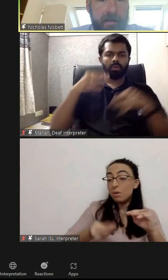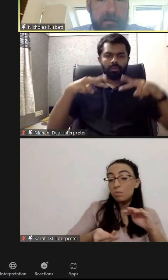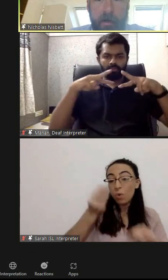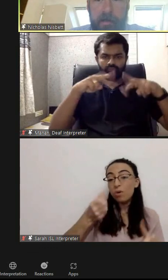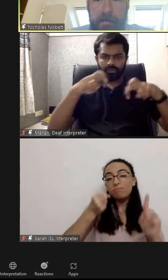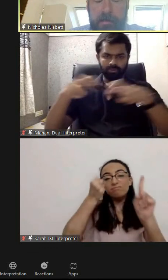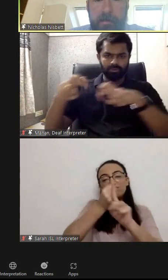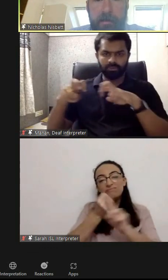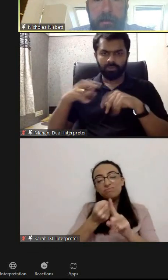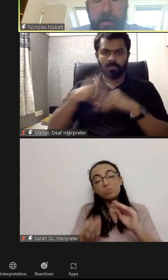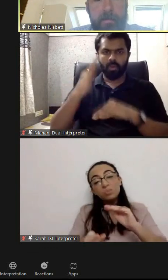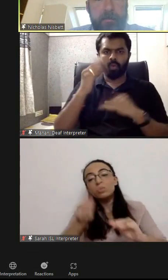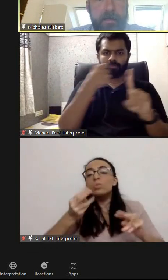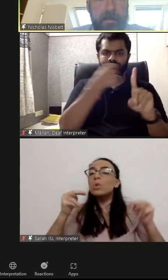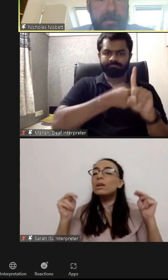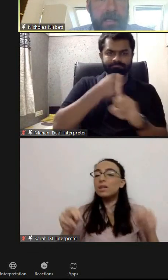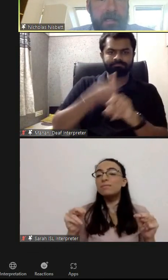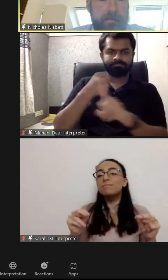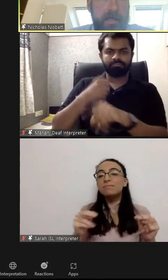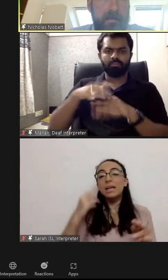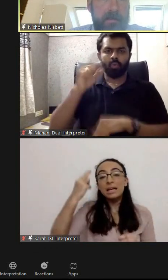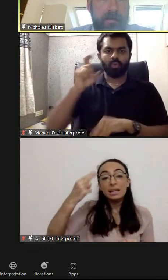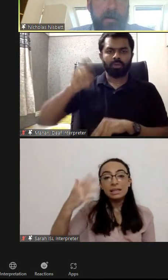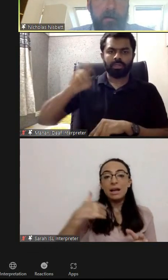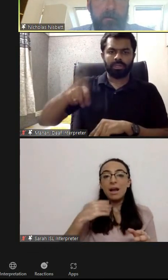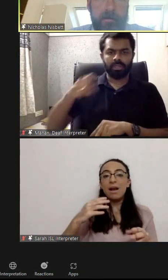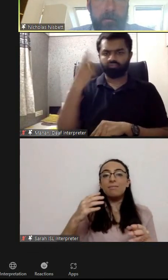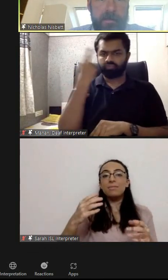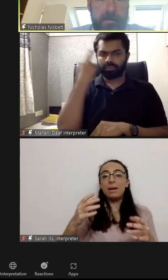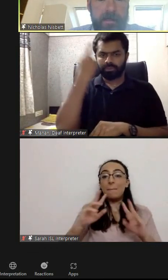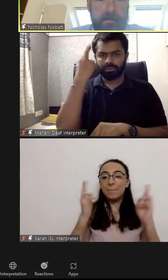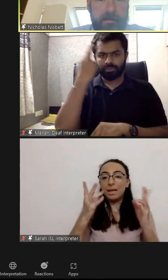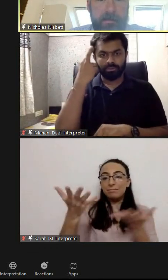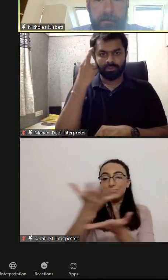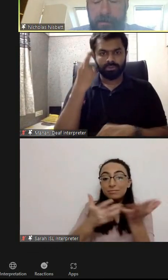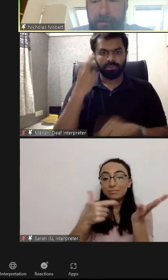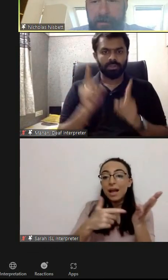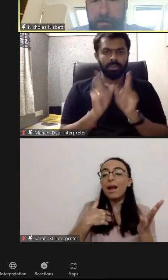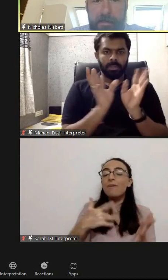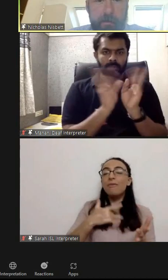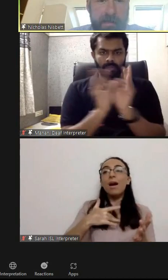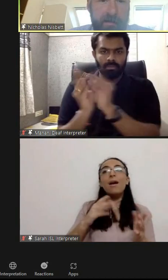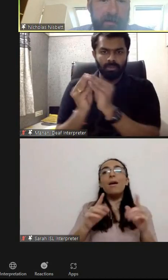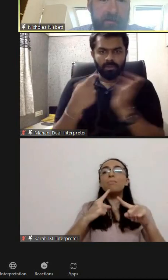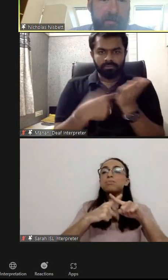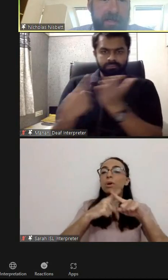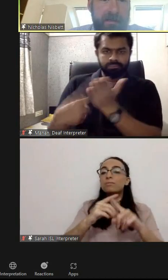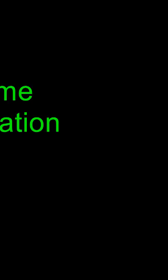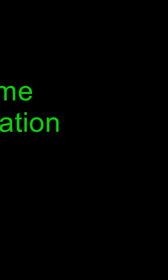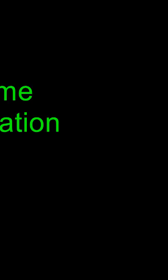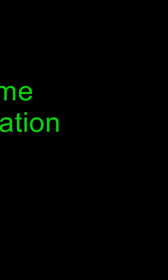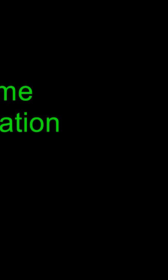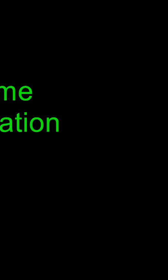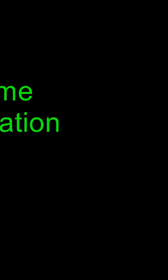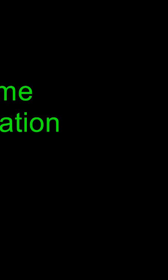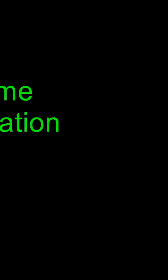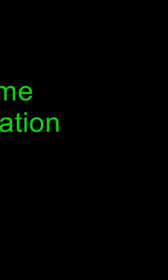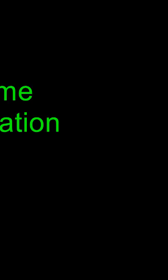And I think that's why this seminar today has been so helpful towards this end. So thanks once again for having me